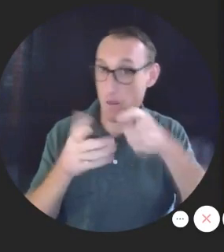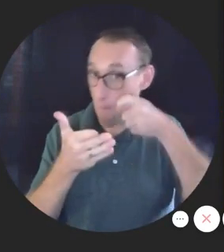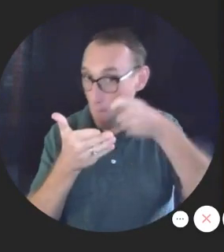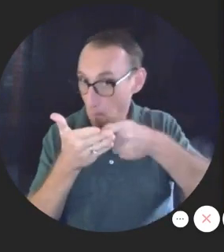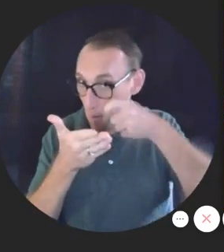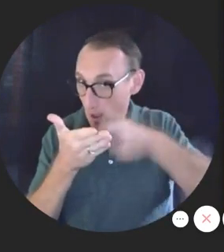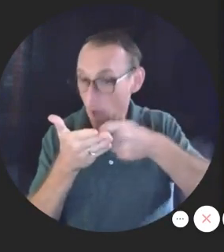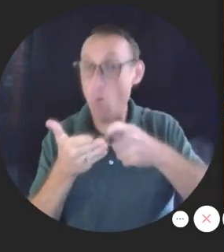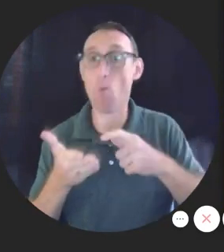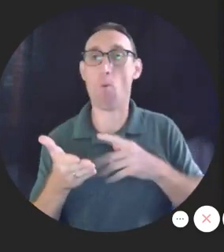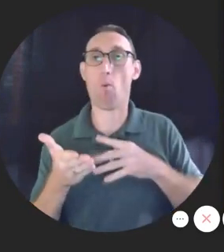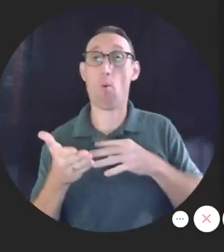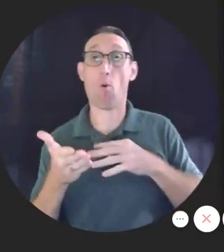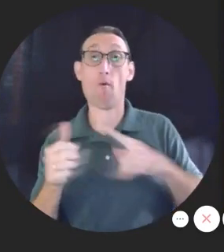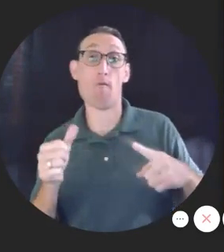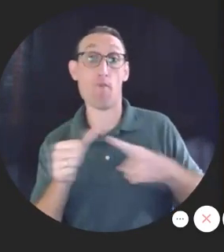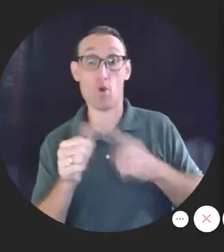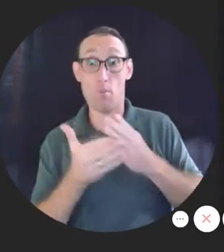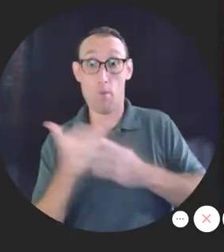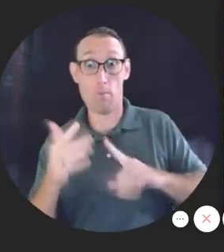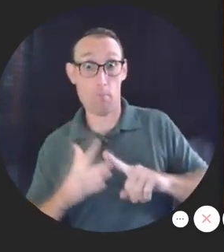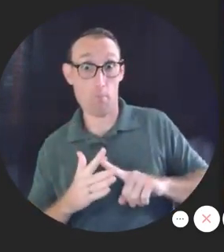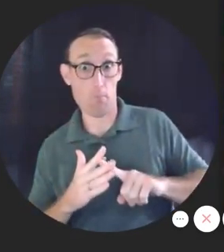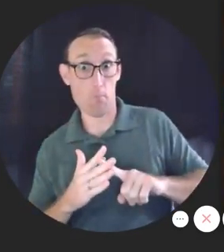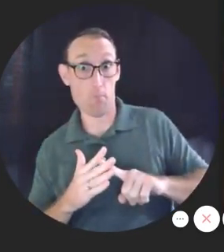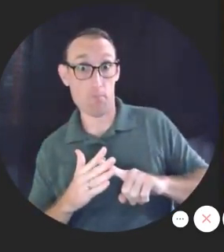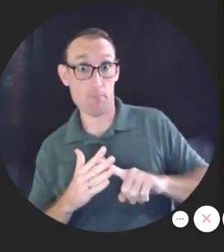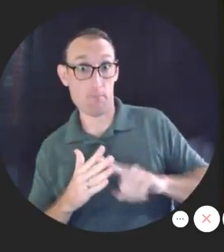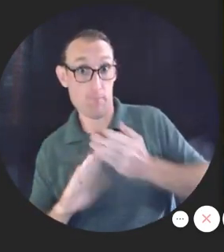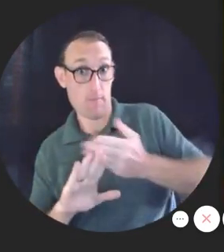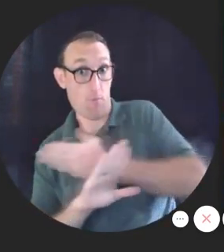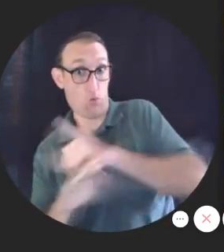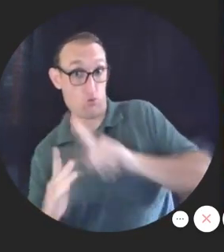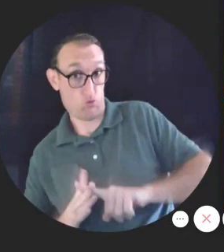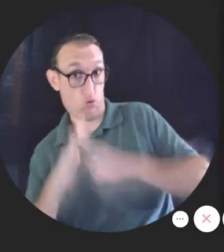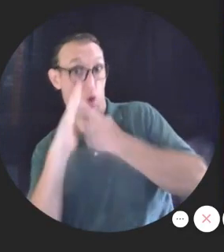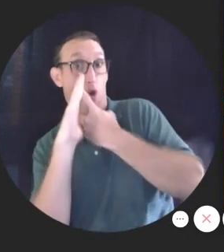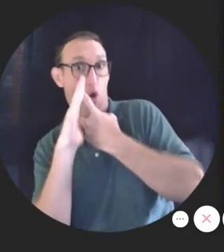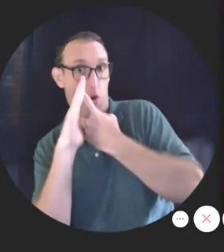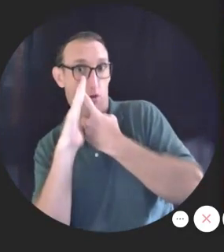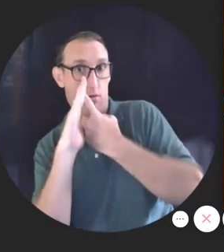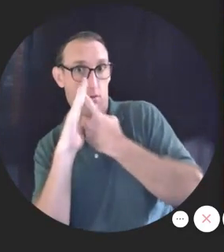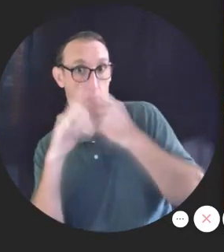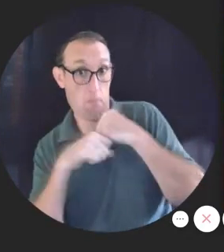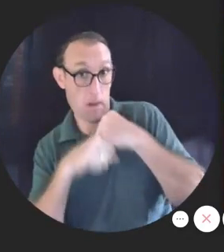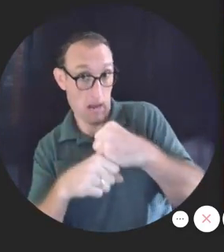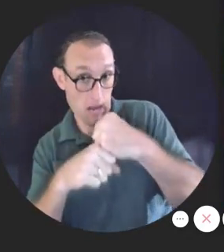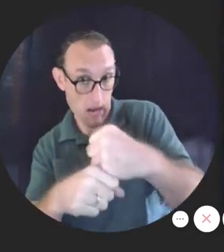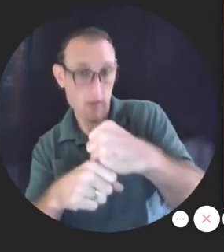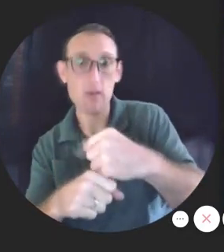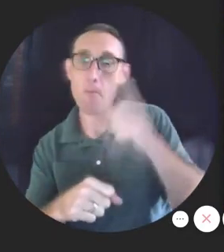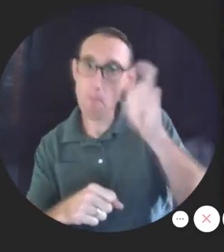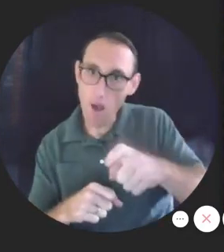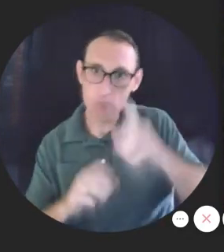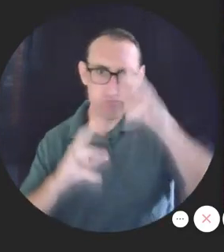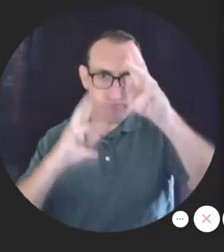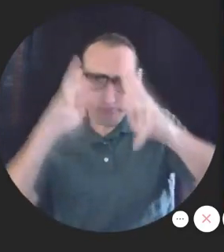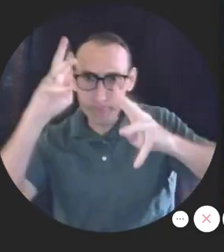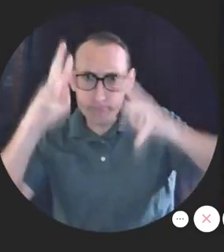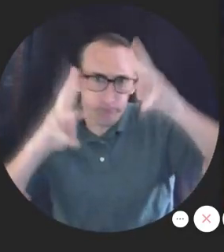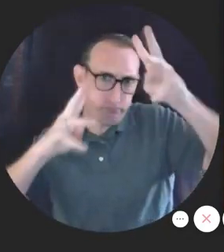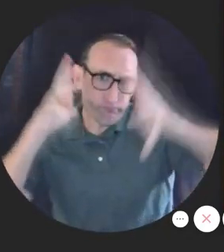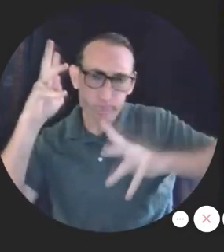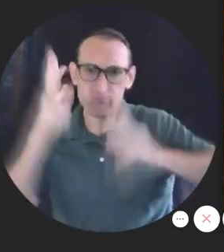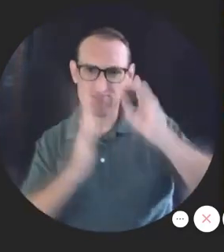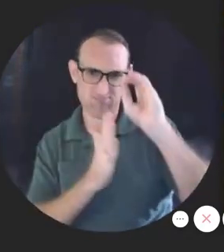experiment, project, engineering task is to design. So get yourself a piece of paper, and